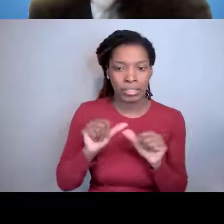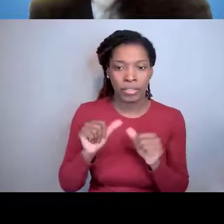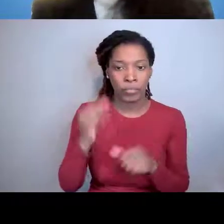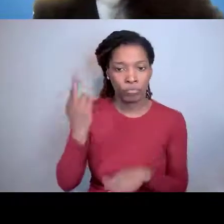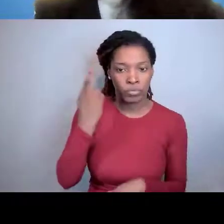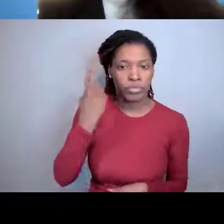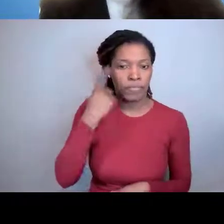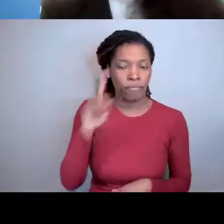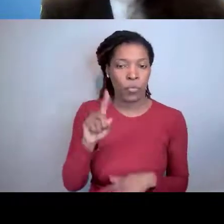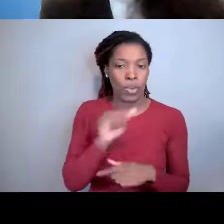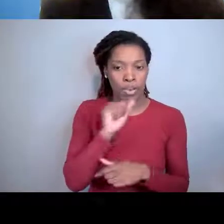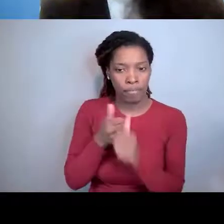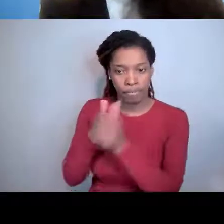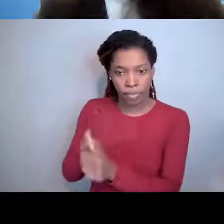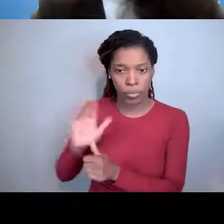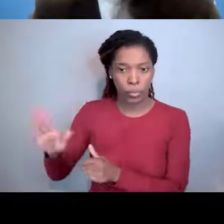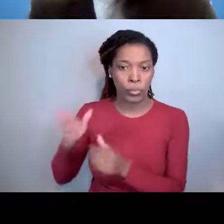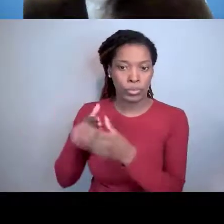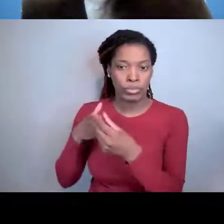guidelines.